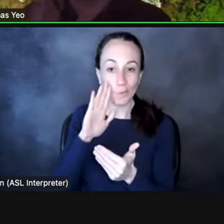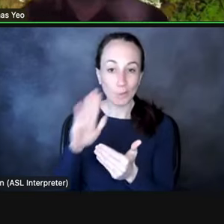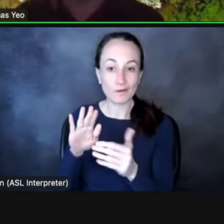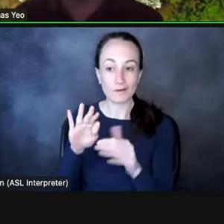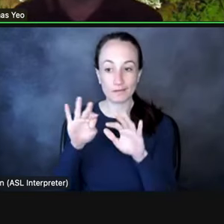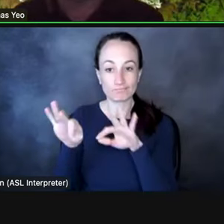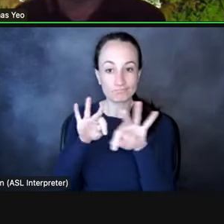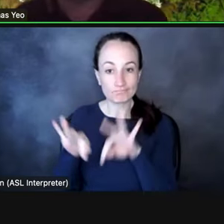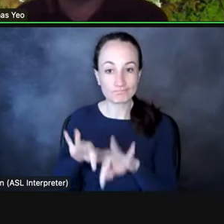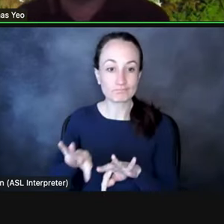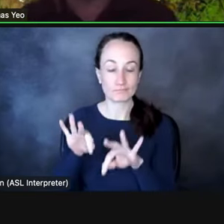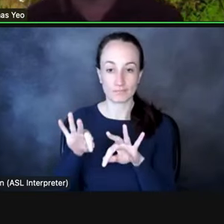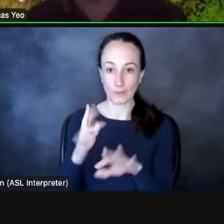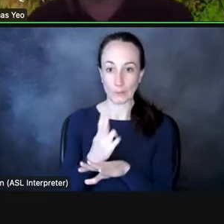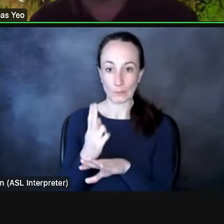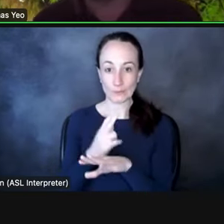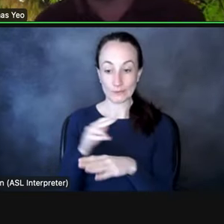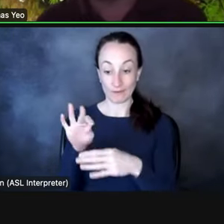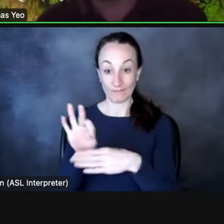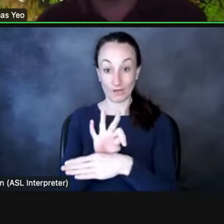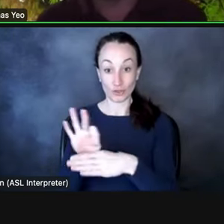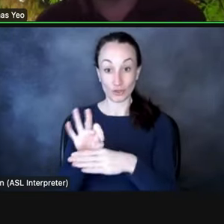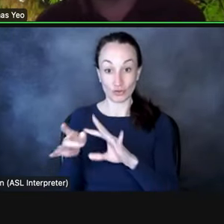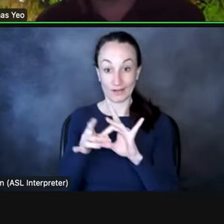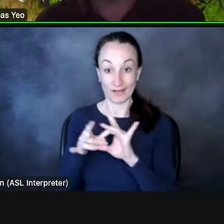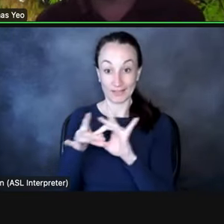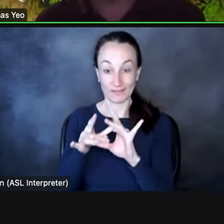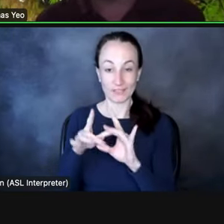we're going to explore the use of functional connectivity to predict behavioral traits.